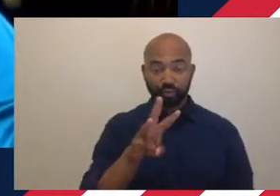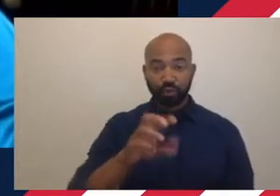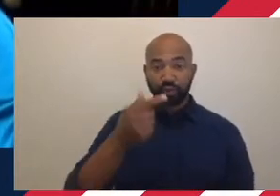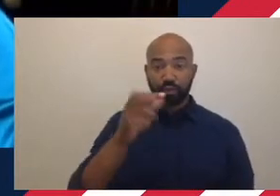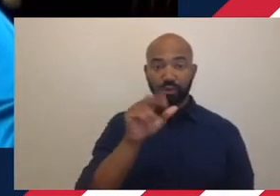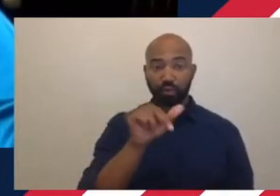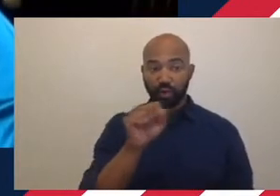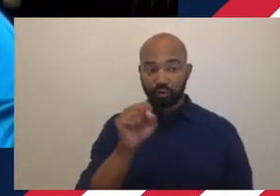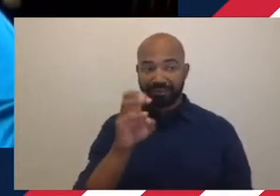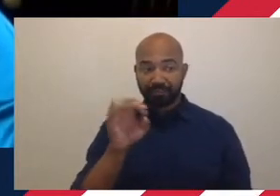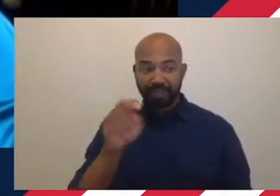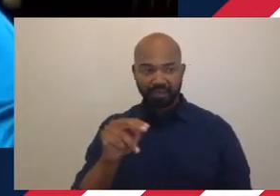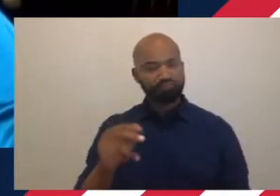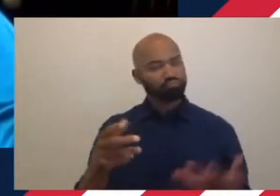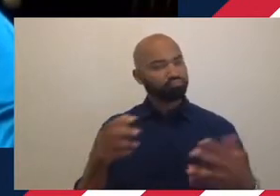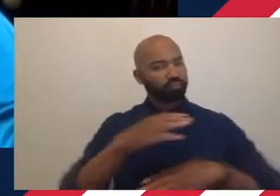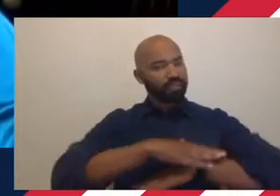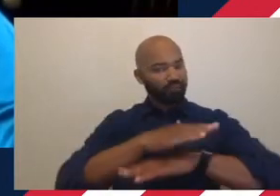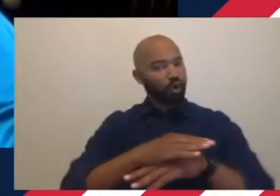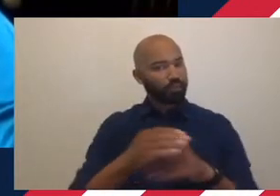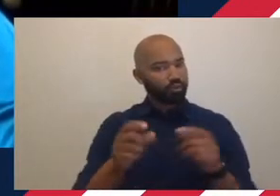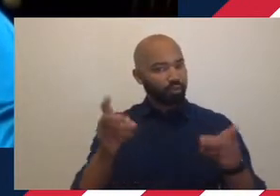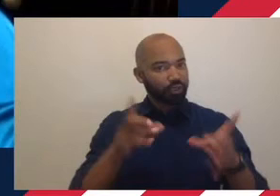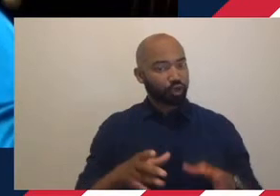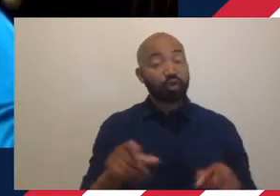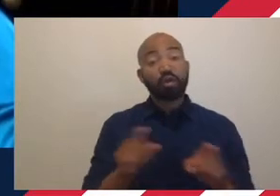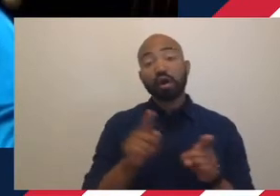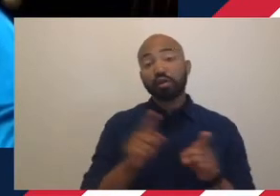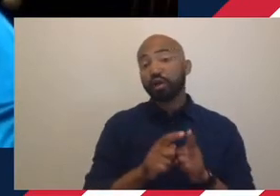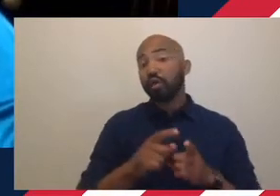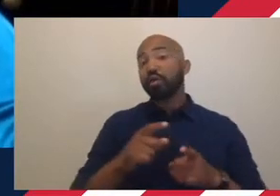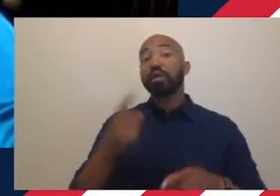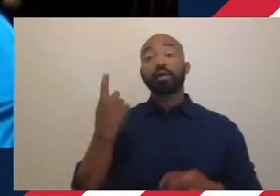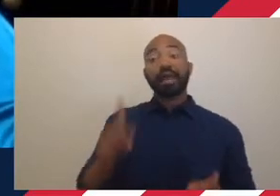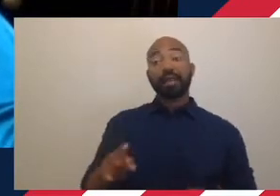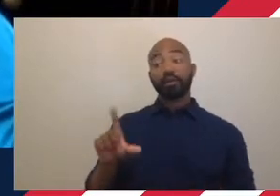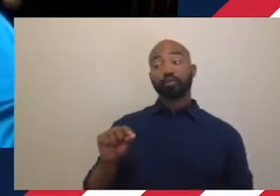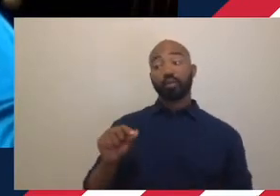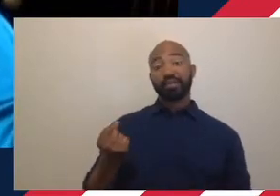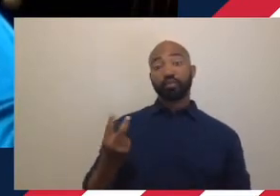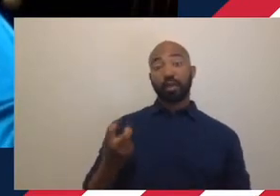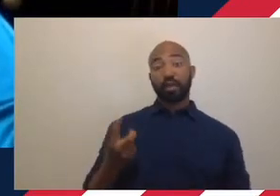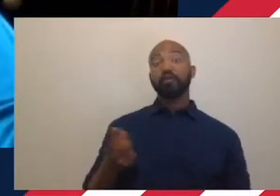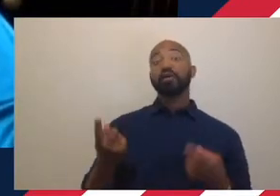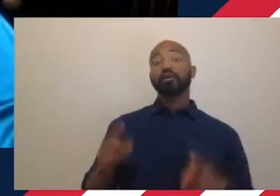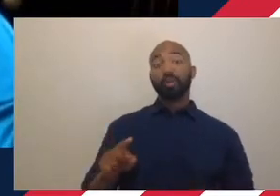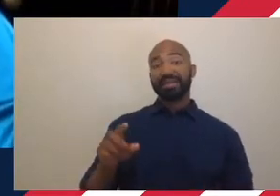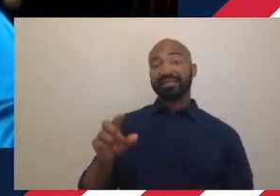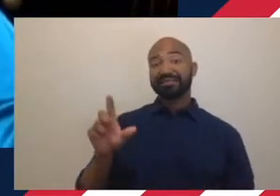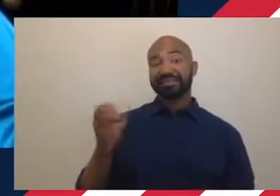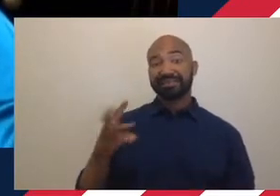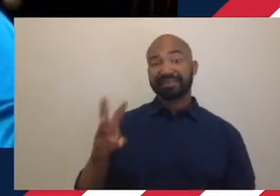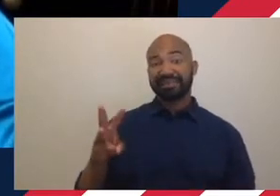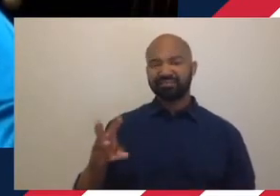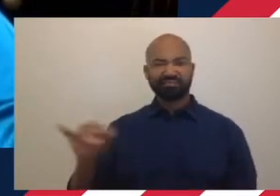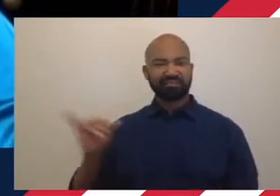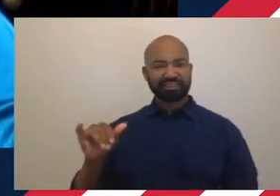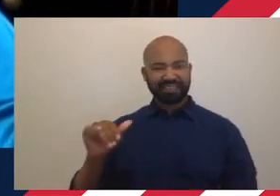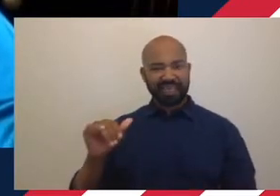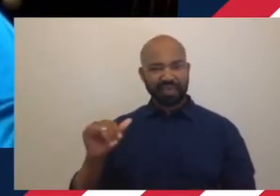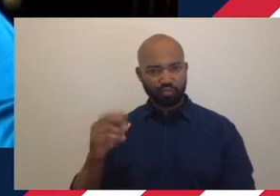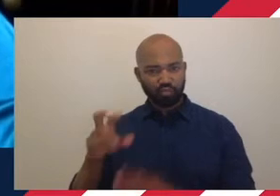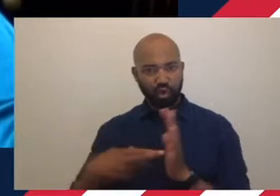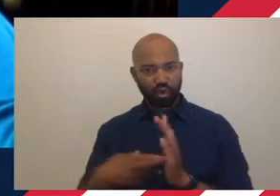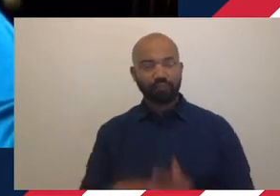director. He also served as a platform director in 2012 and 2016. Leah Moody is